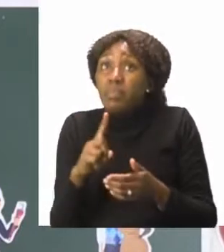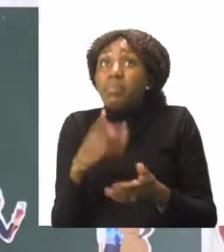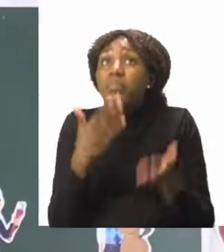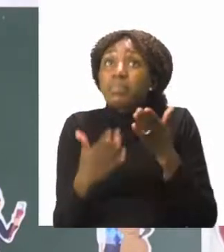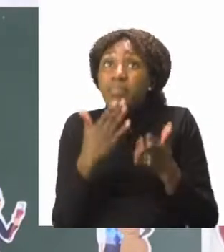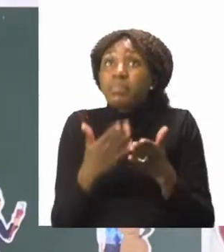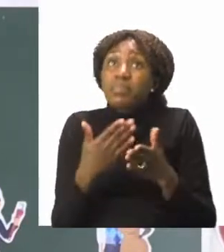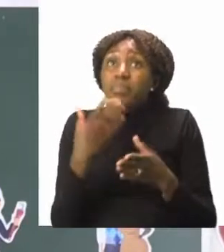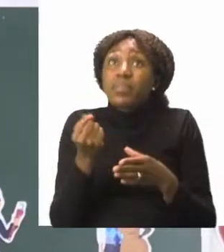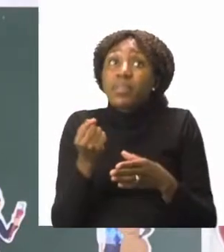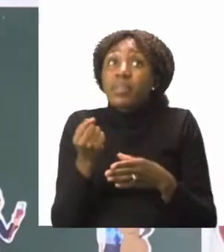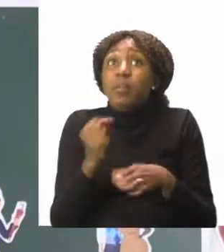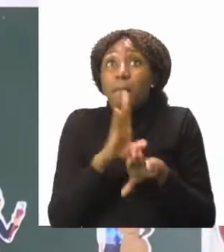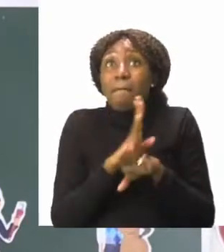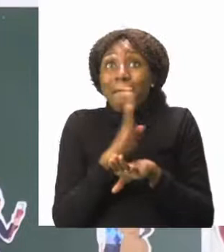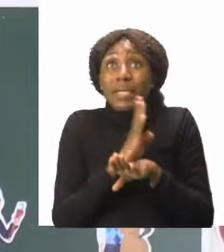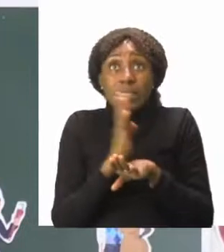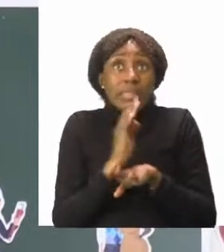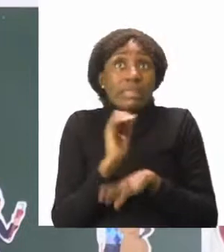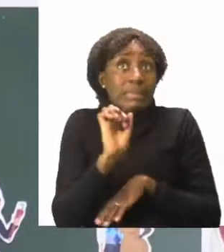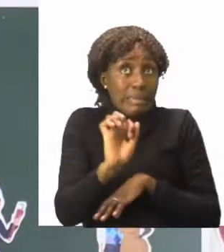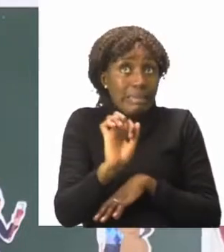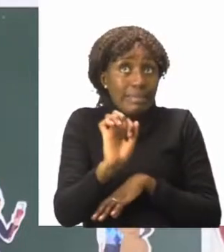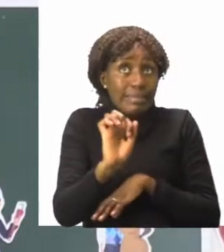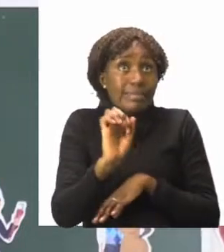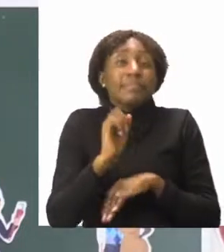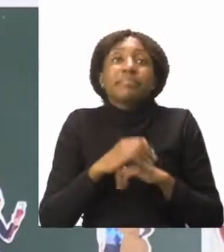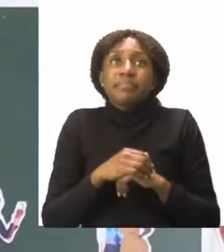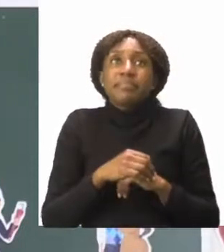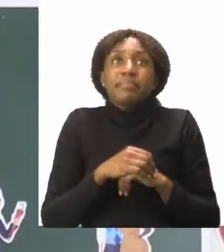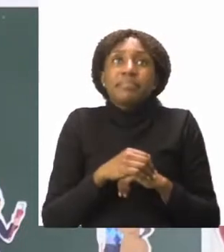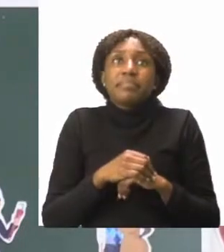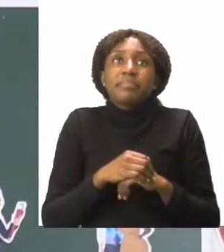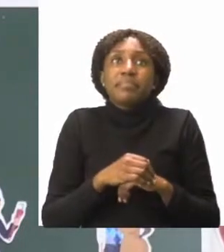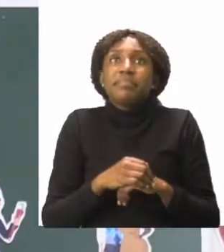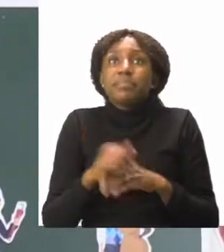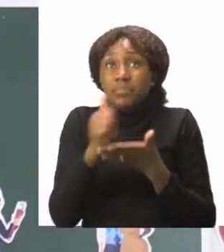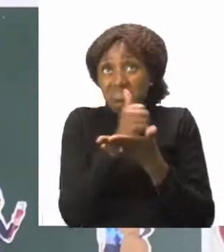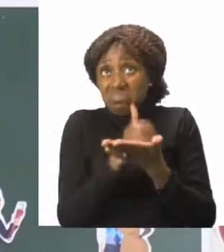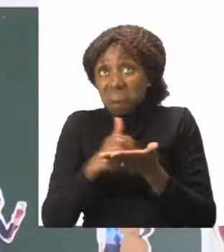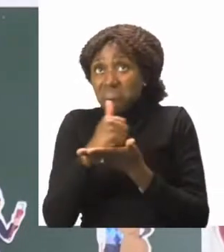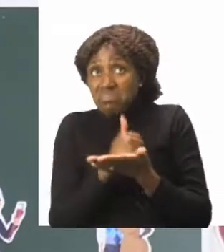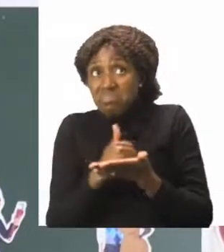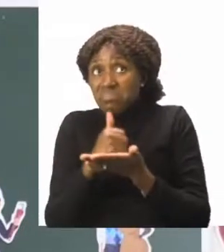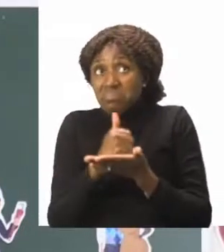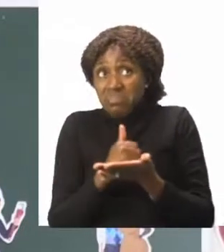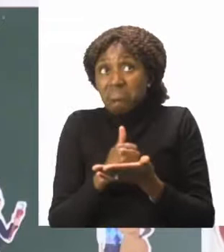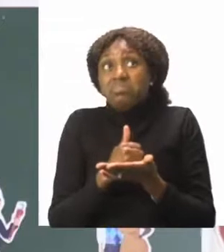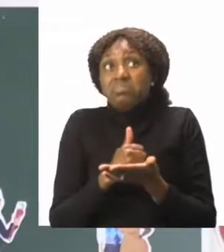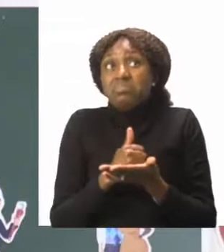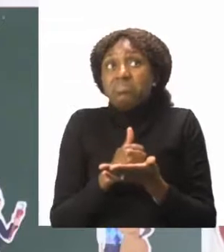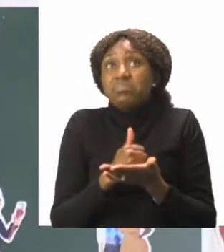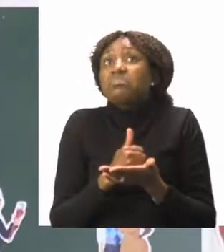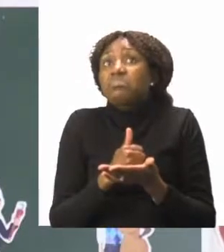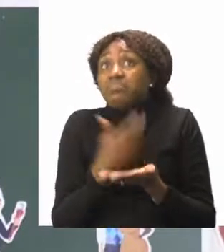their own cleaning company. So, if you are someone who is neat and tidy already and